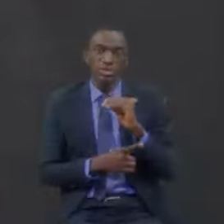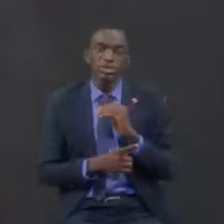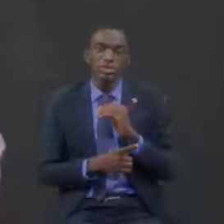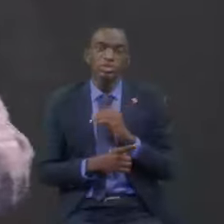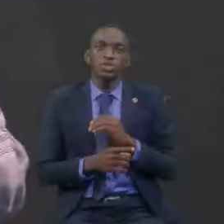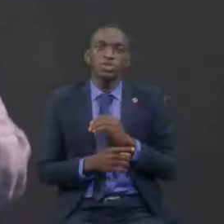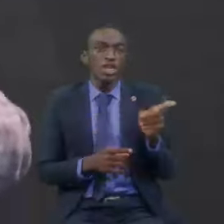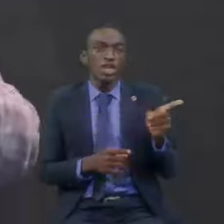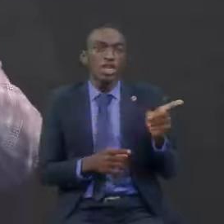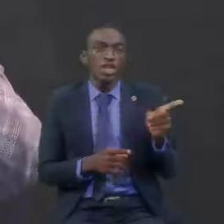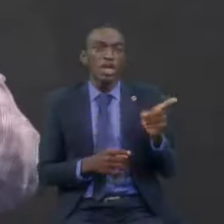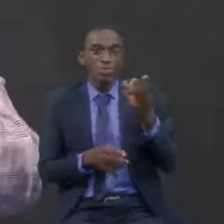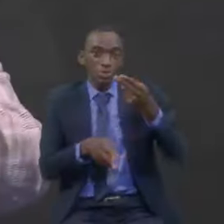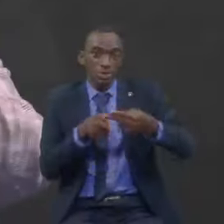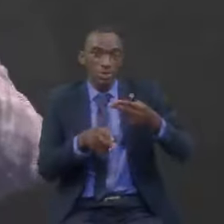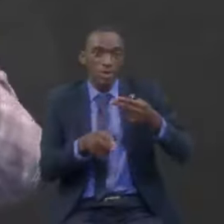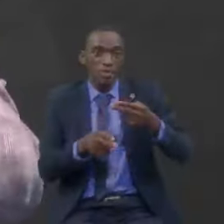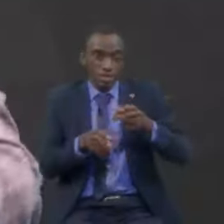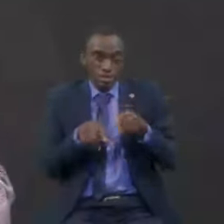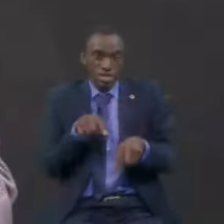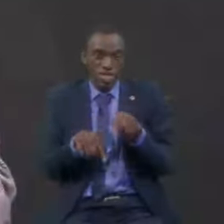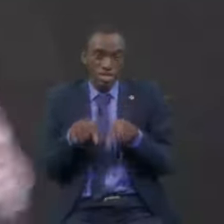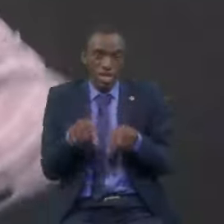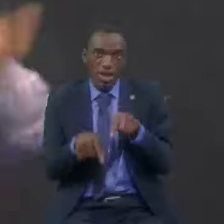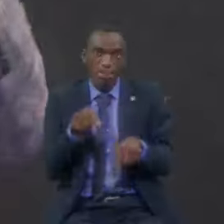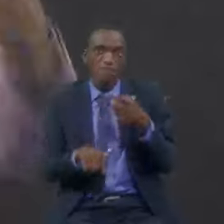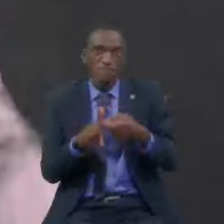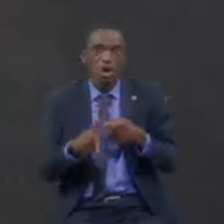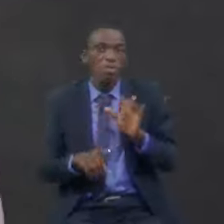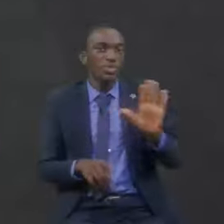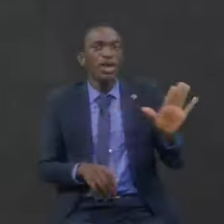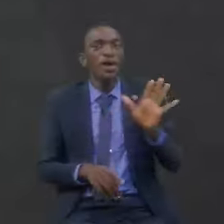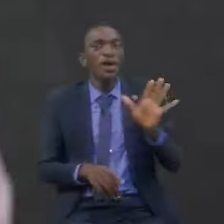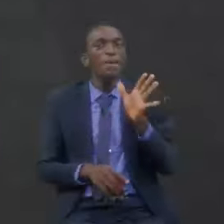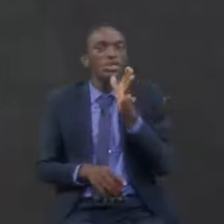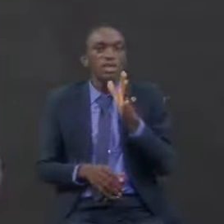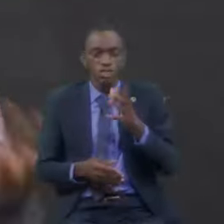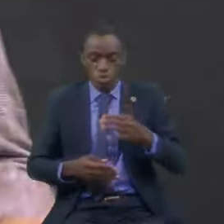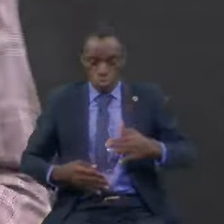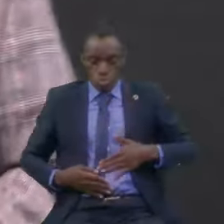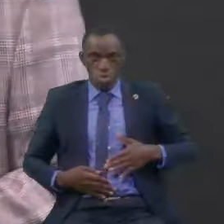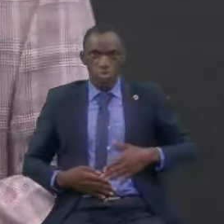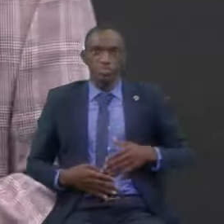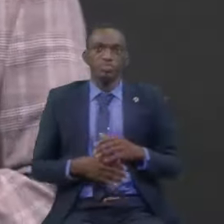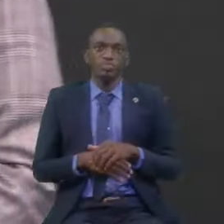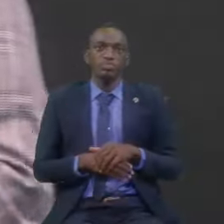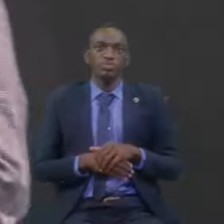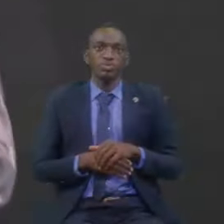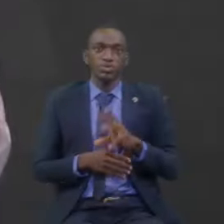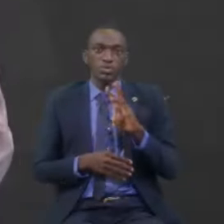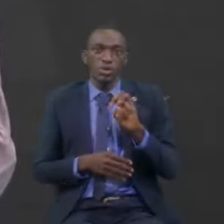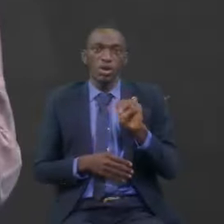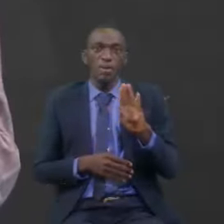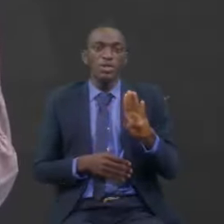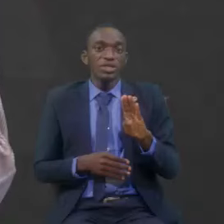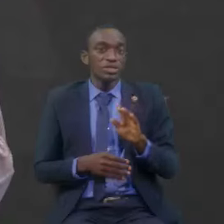lame from his mother's womb, was carried, whom they laid daily